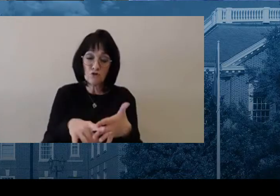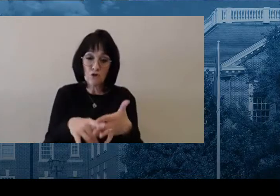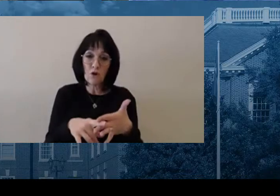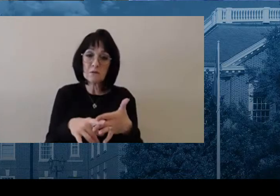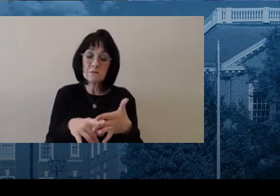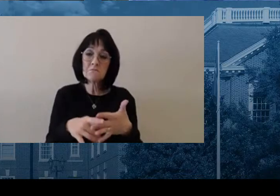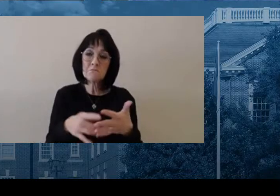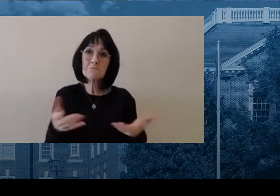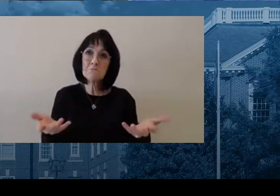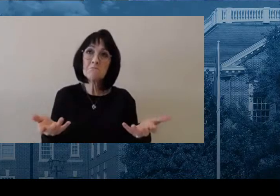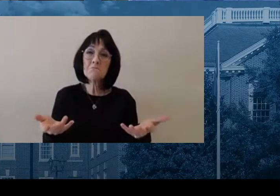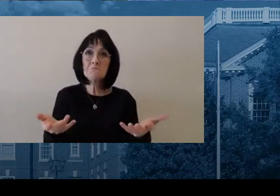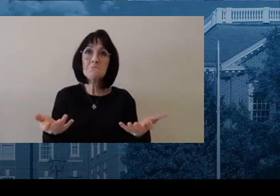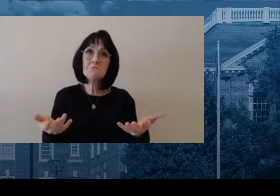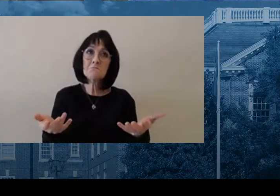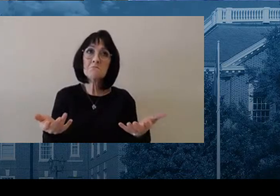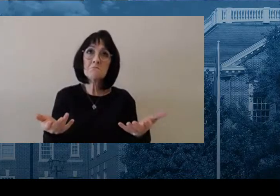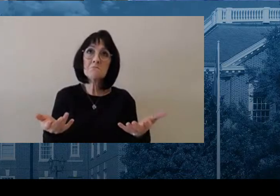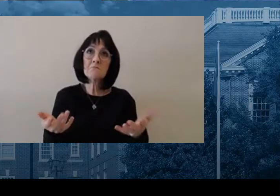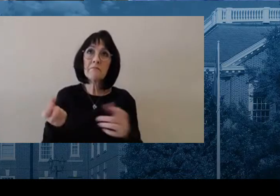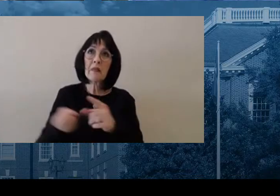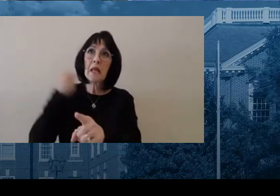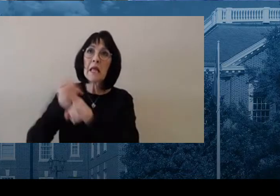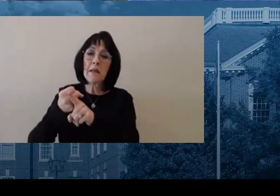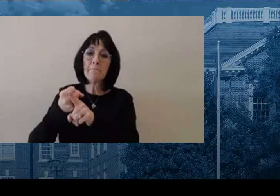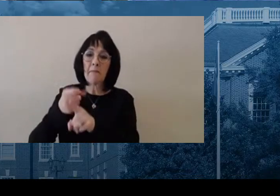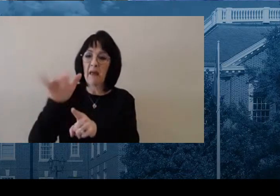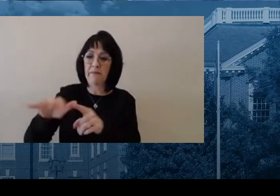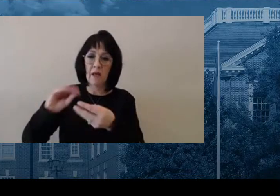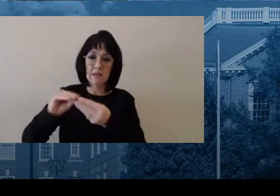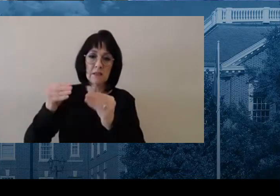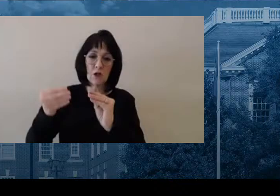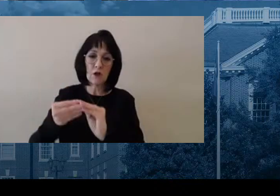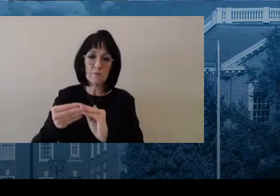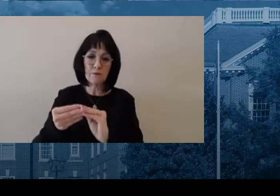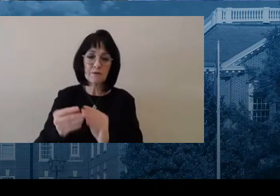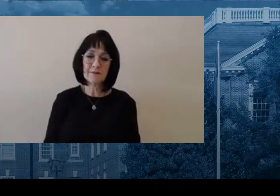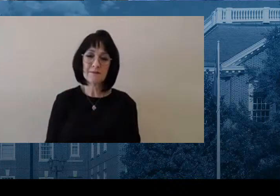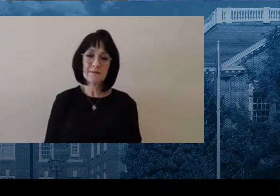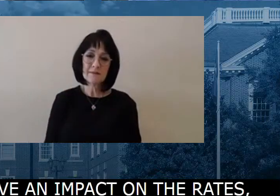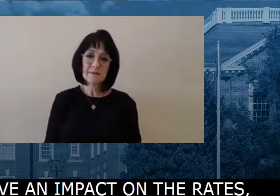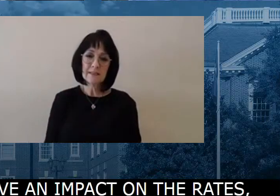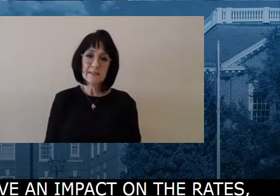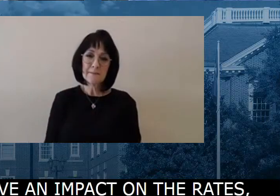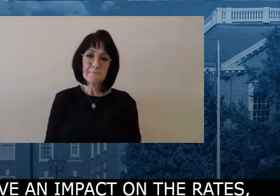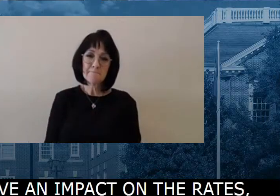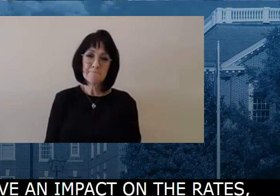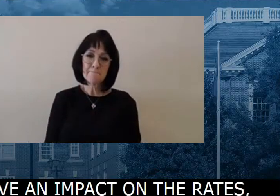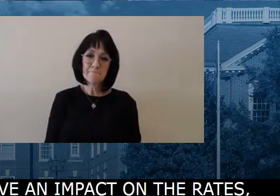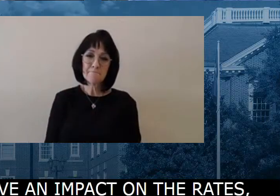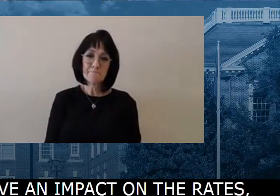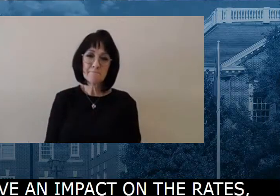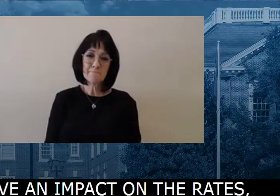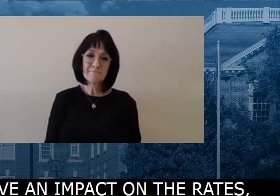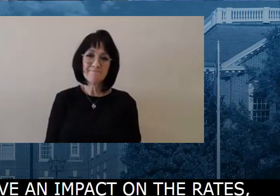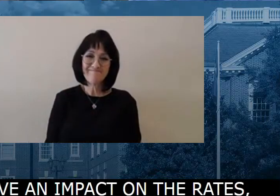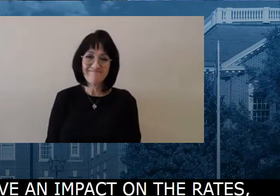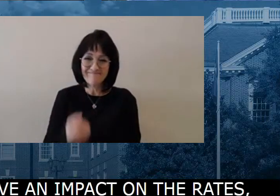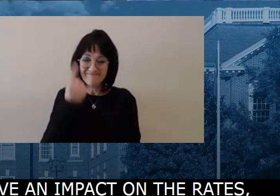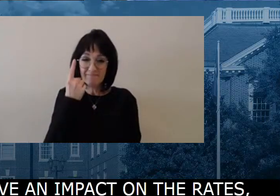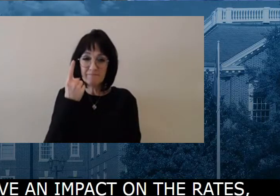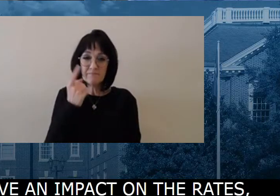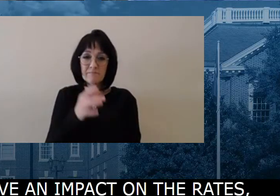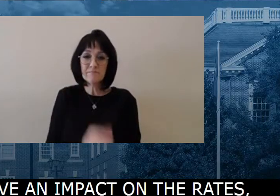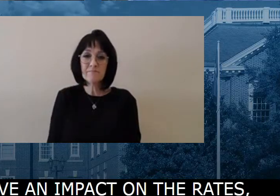on the rates, but we did start, all across the nation,